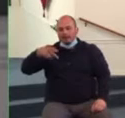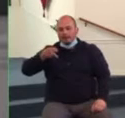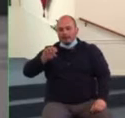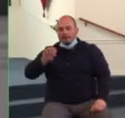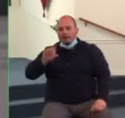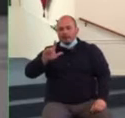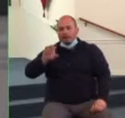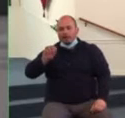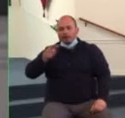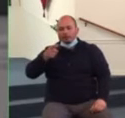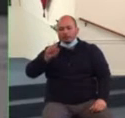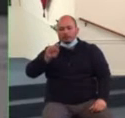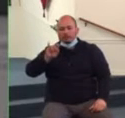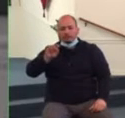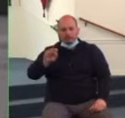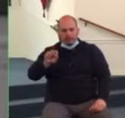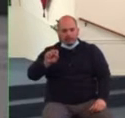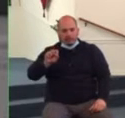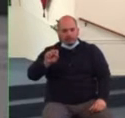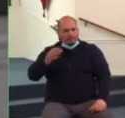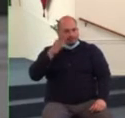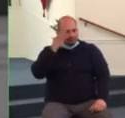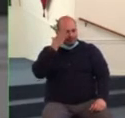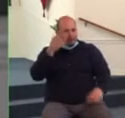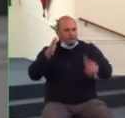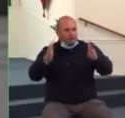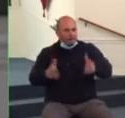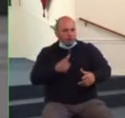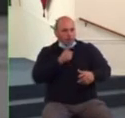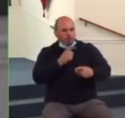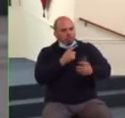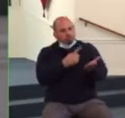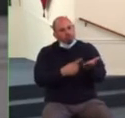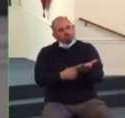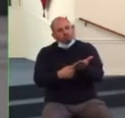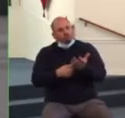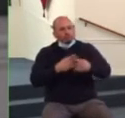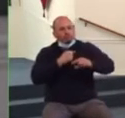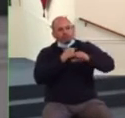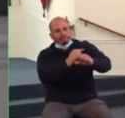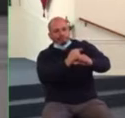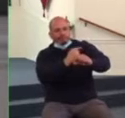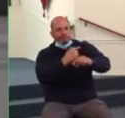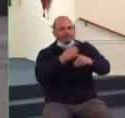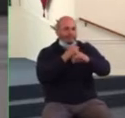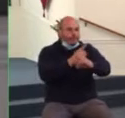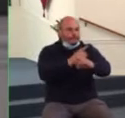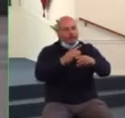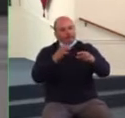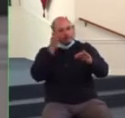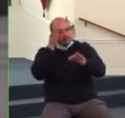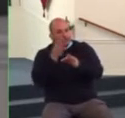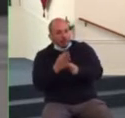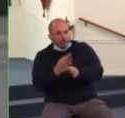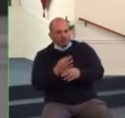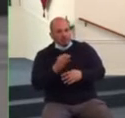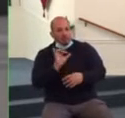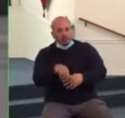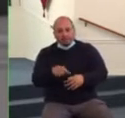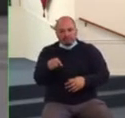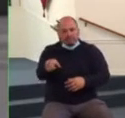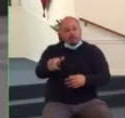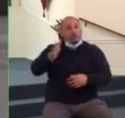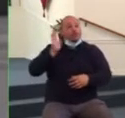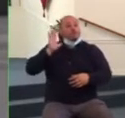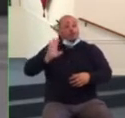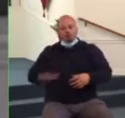a church, but as a young man, he met some Christians his age. They connected him with the church, and he started reading the Bible